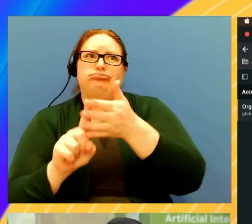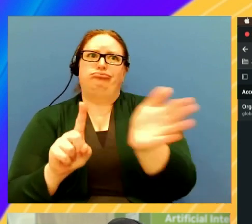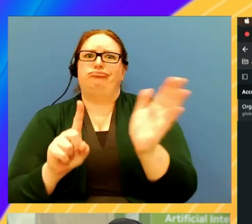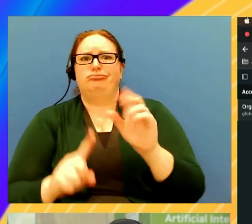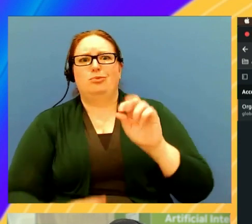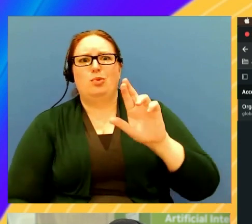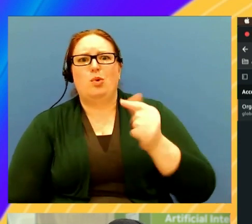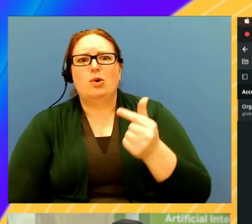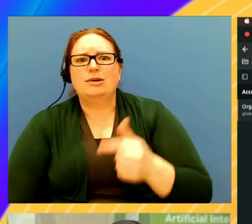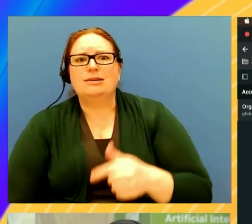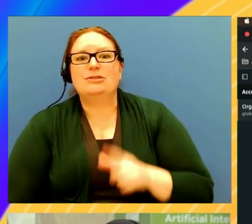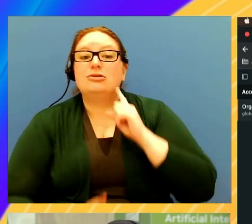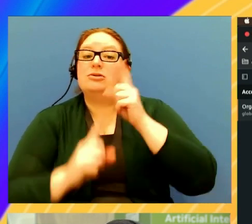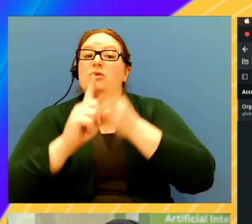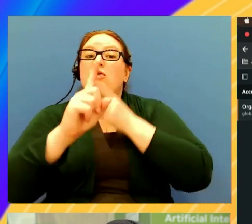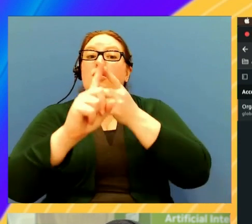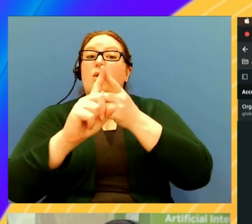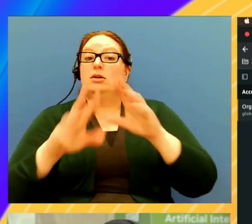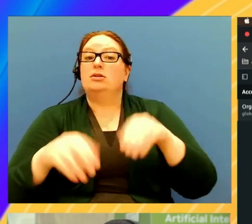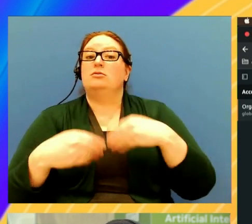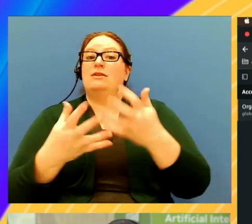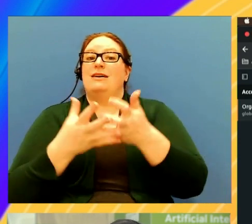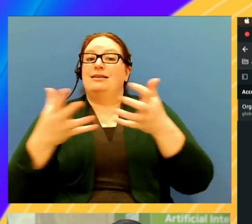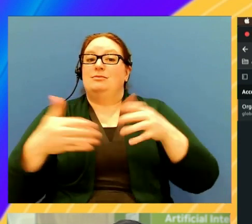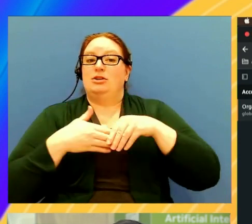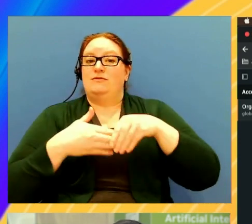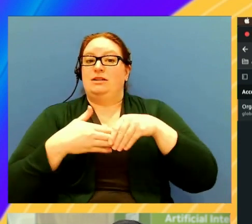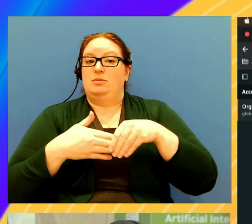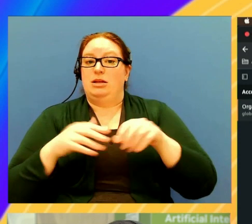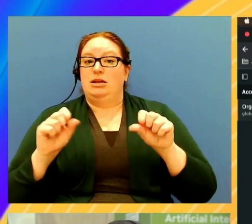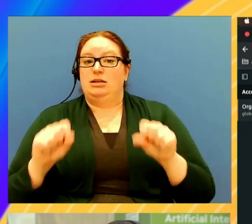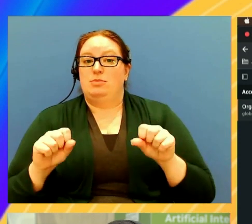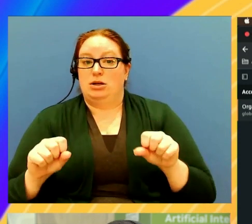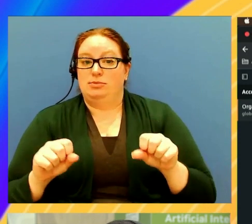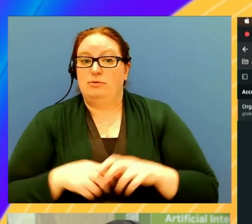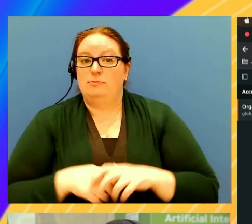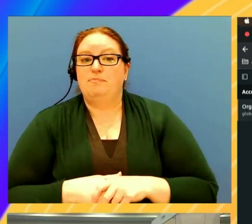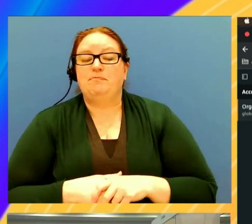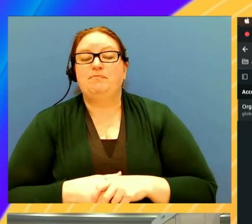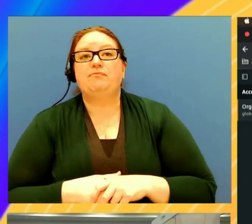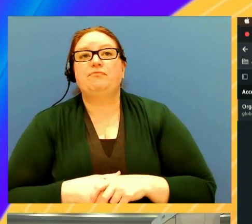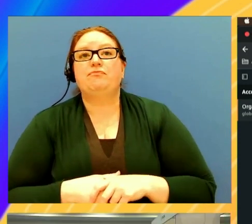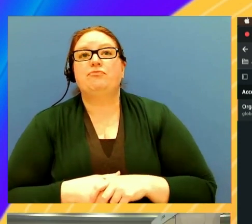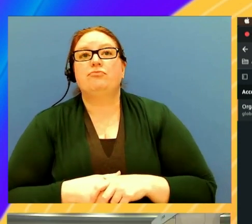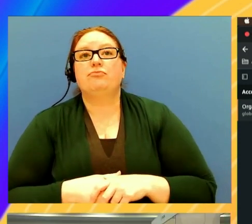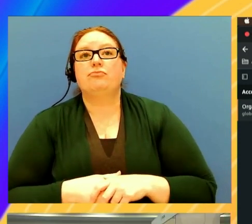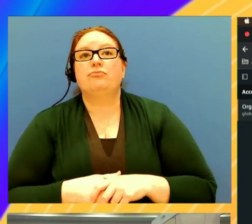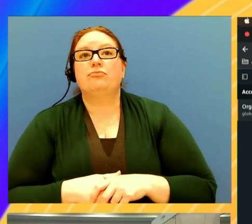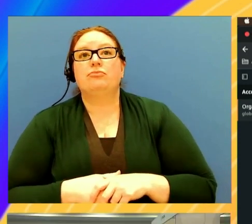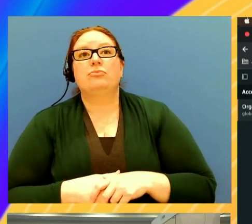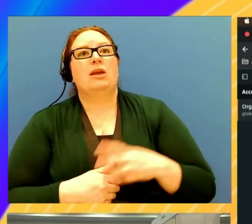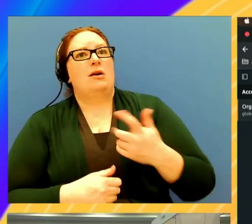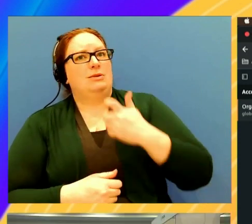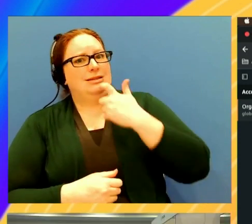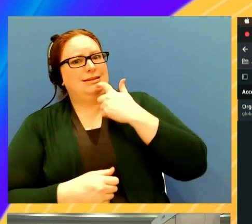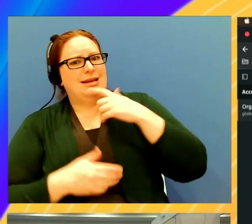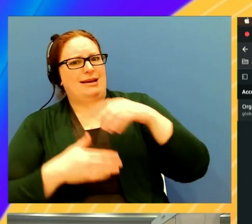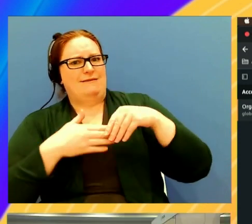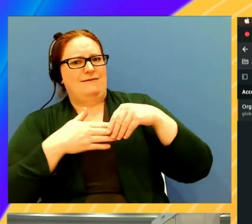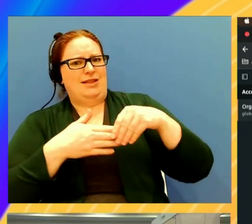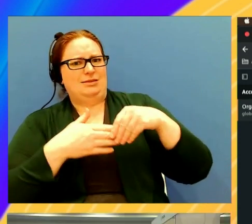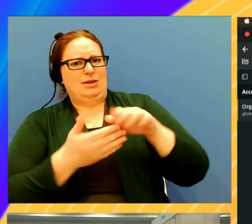the goal here is to provide you as much flexibility as possible. Well, I was going to say, the flexibility is nice